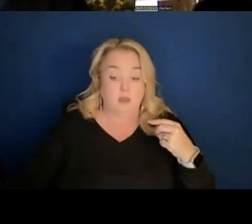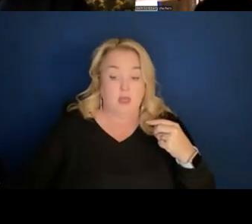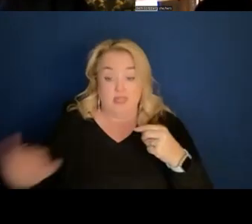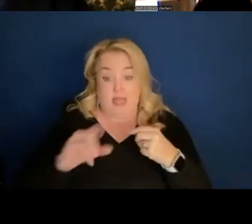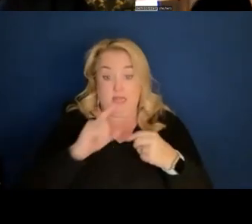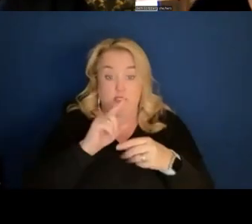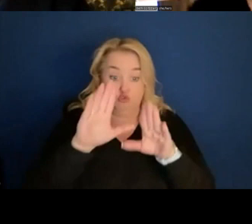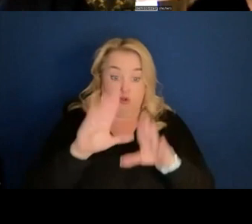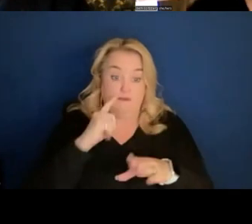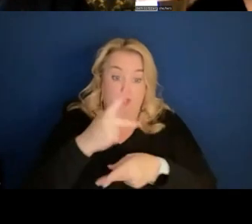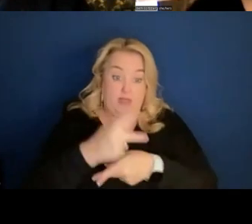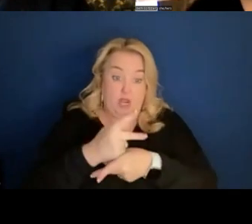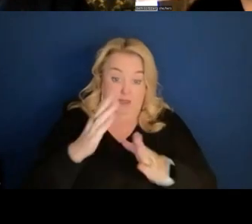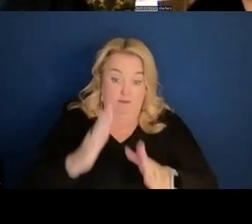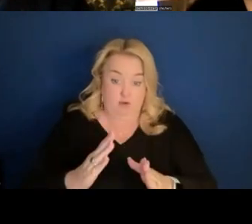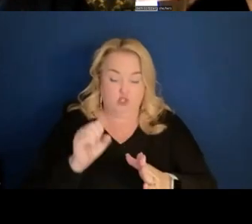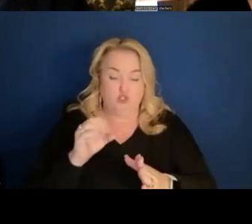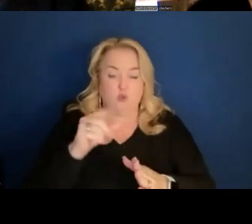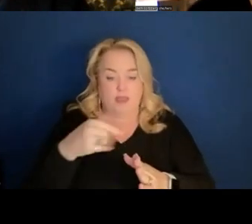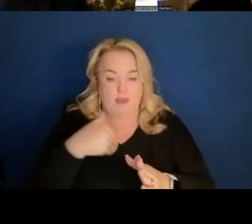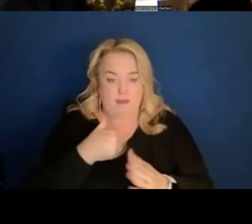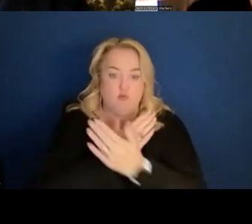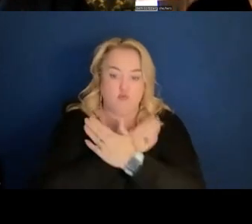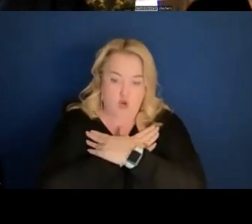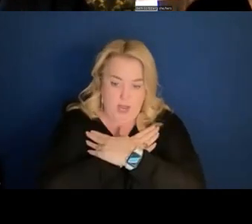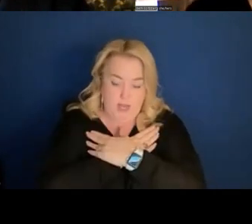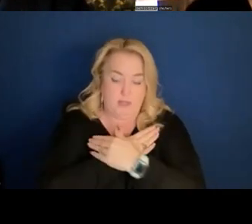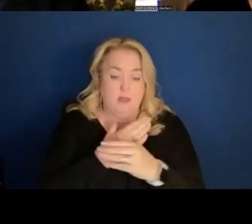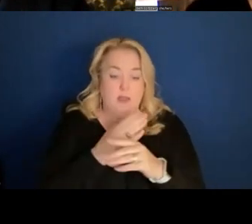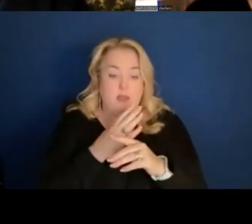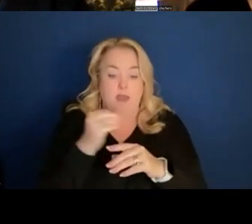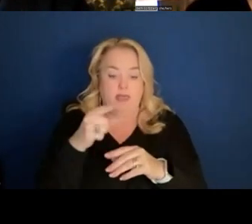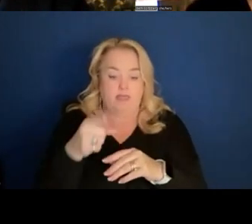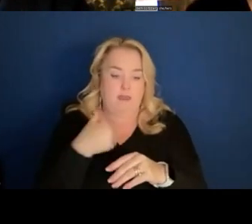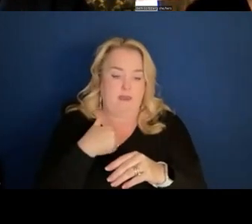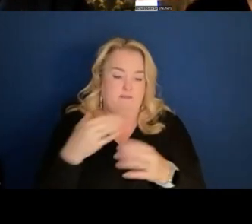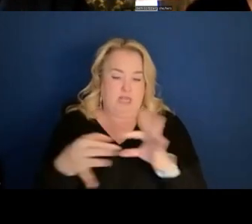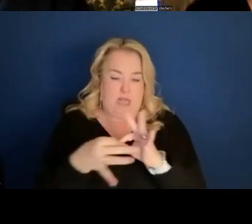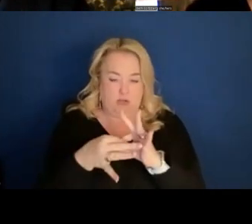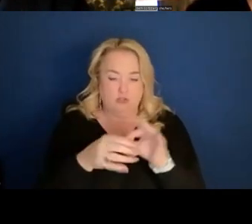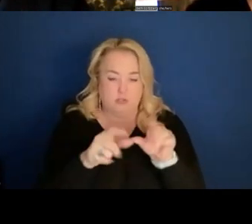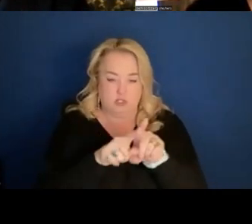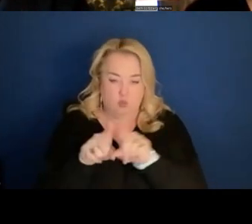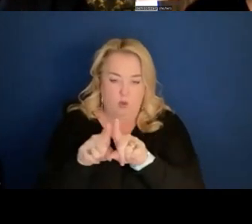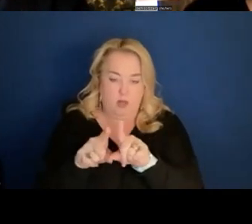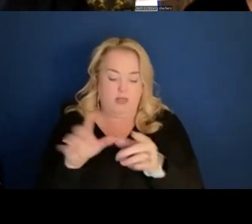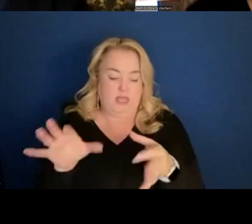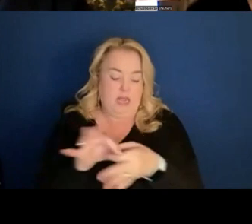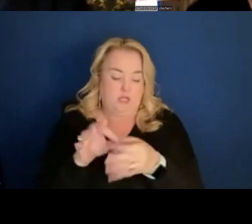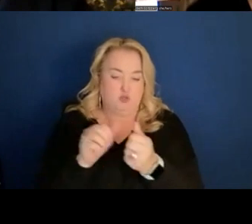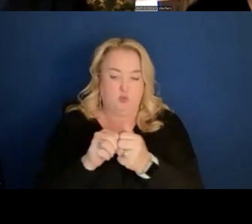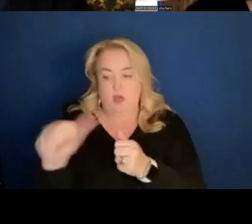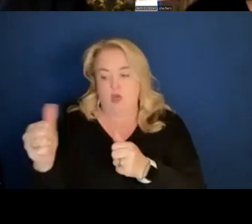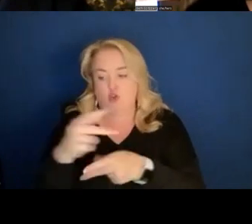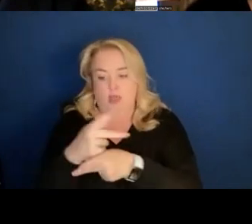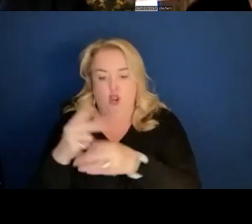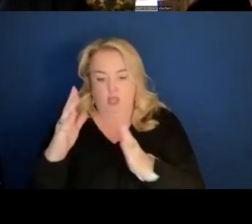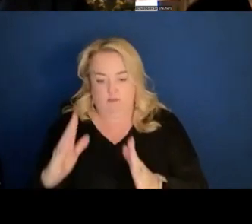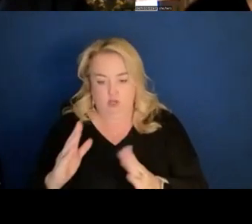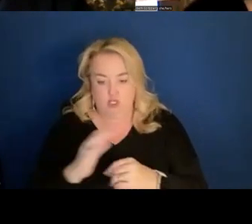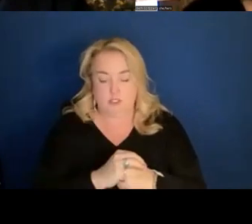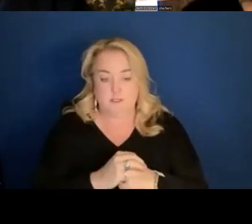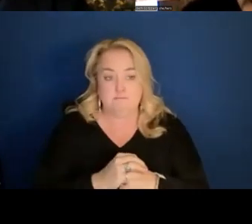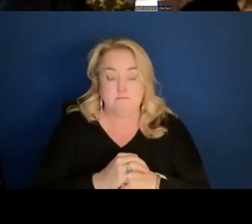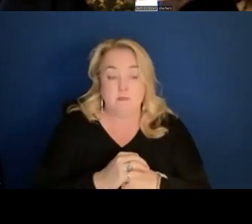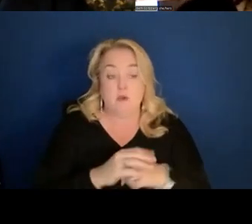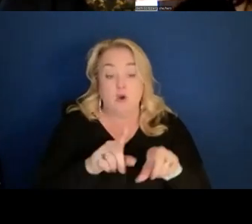caregiver because they have a break, and it's a way for them to have a connection as well. So they connect with other caregivers that way.